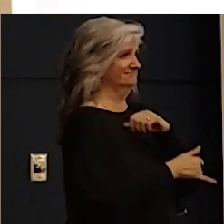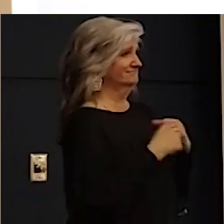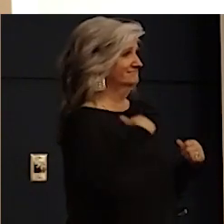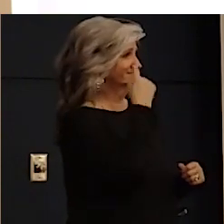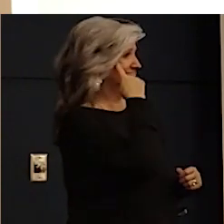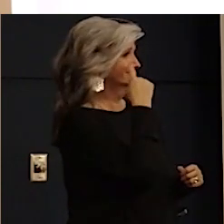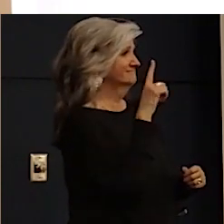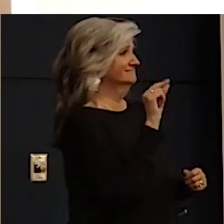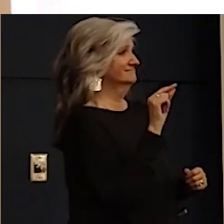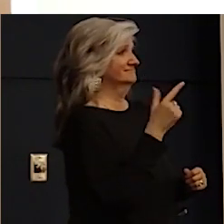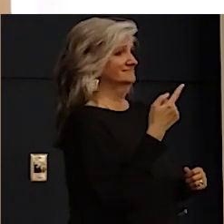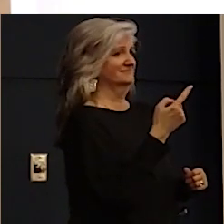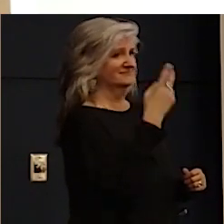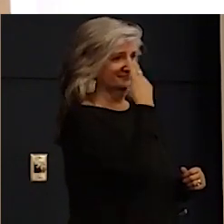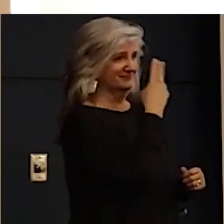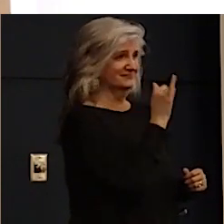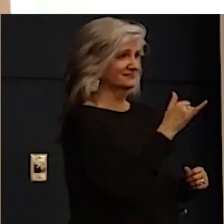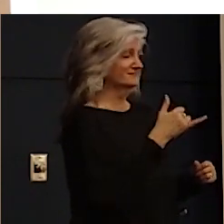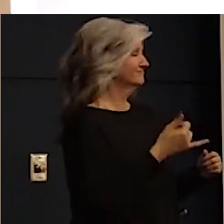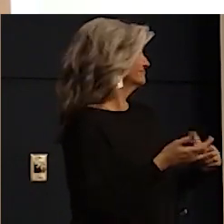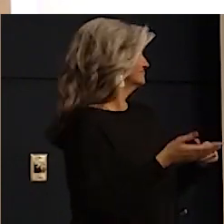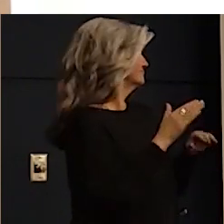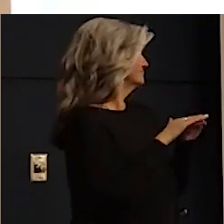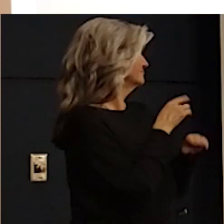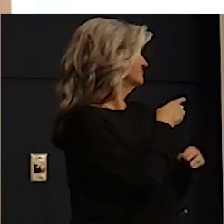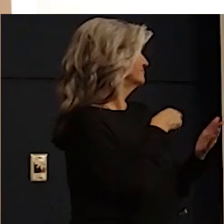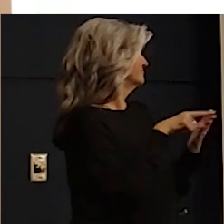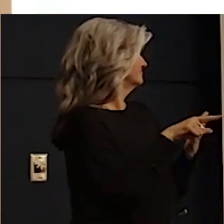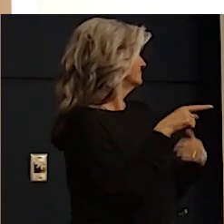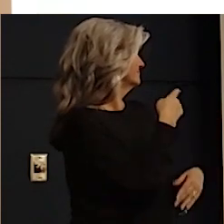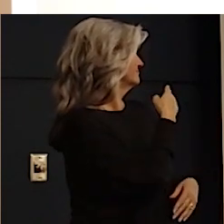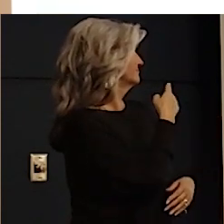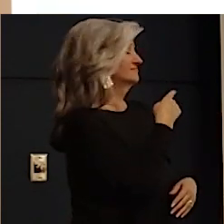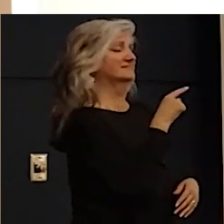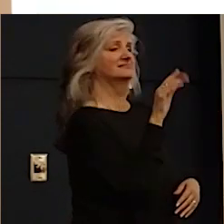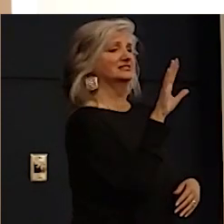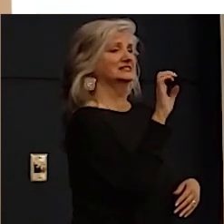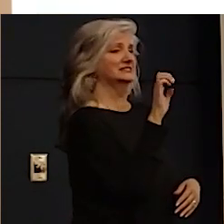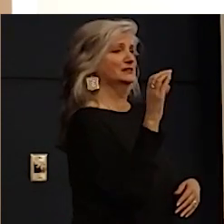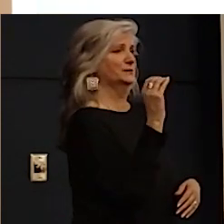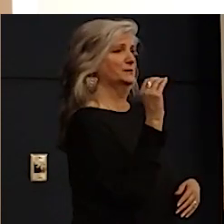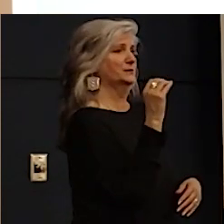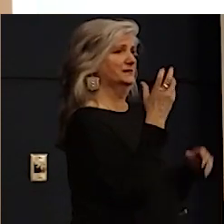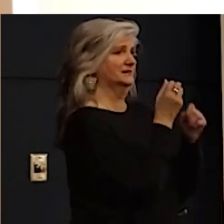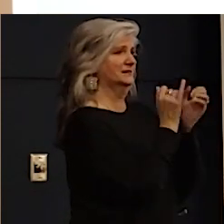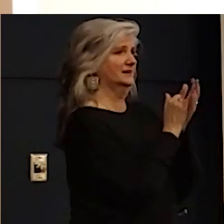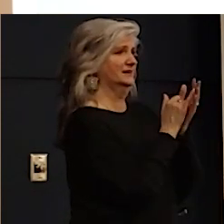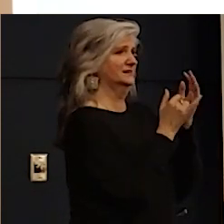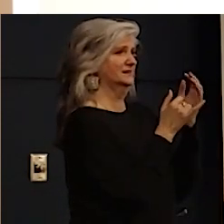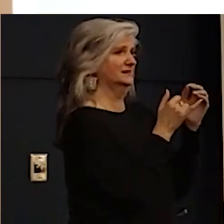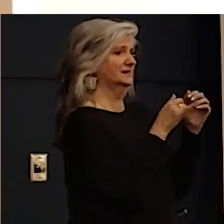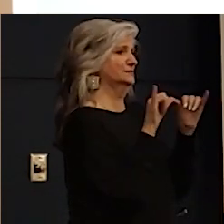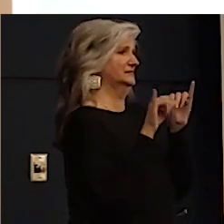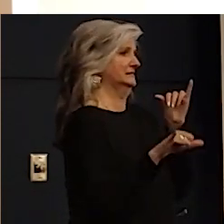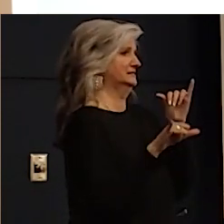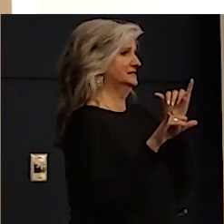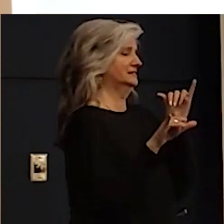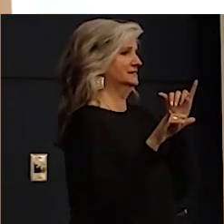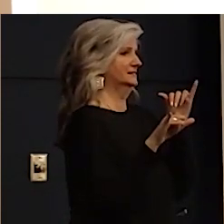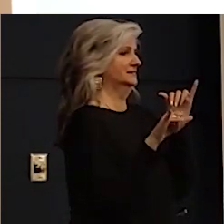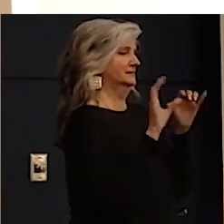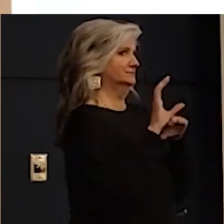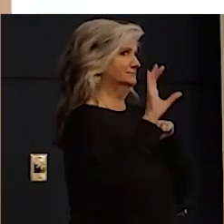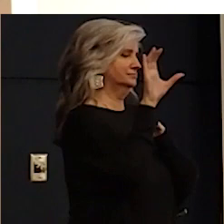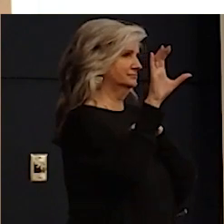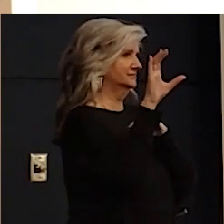in 2021, you can see that very high payday their CEO got as a retention package, I think was a large part